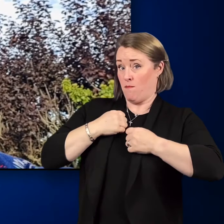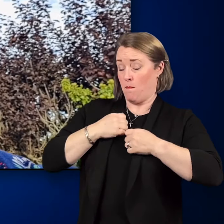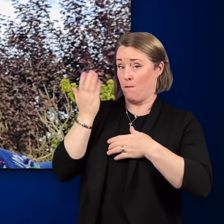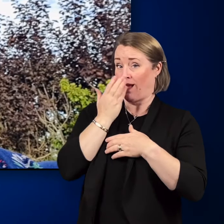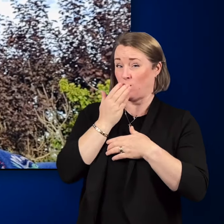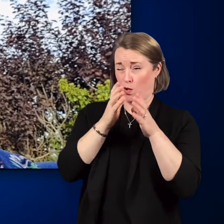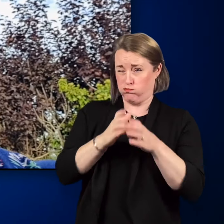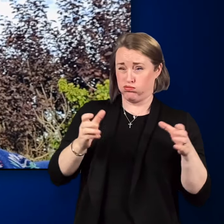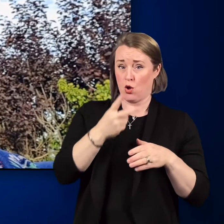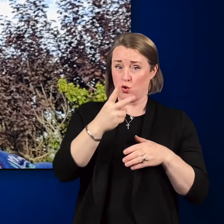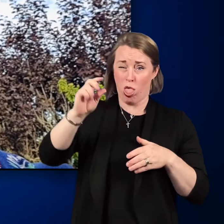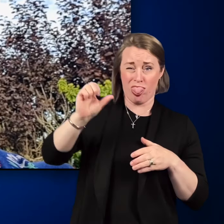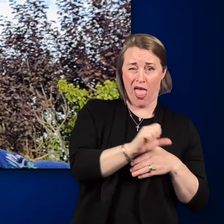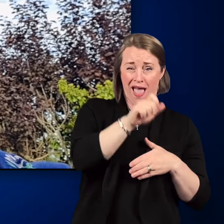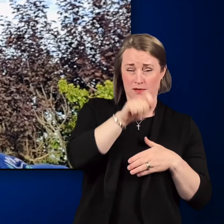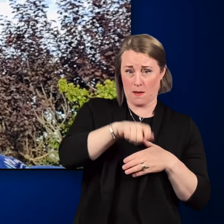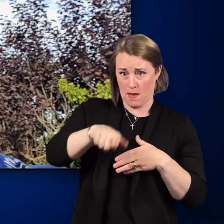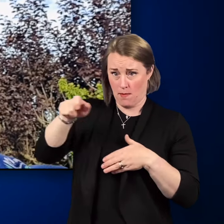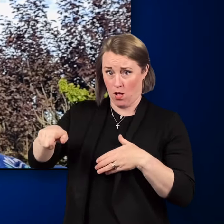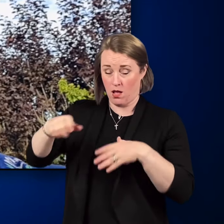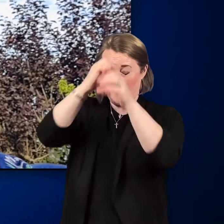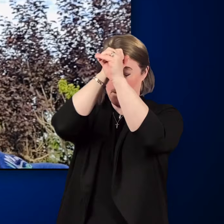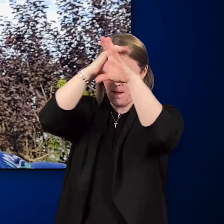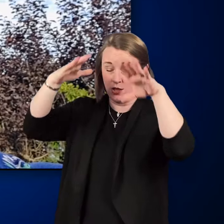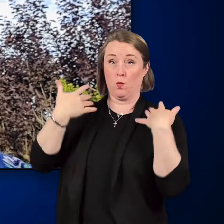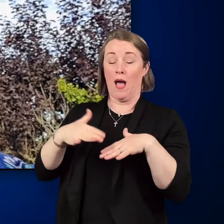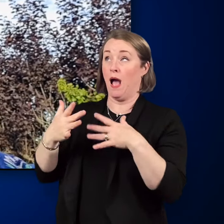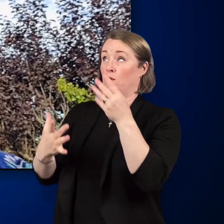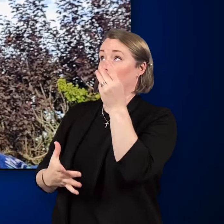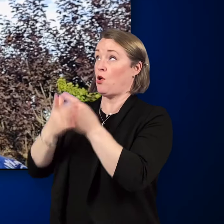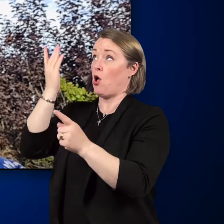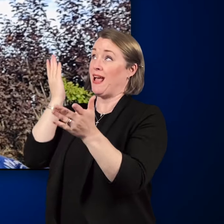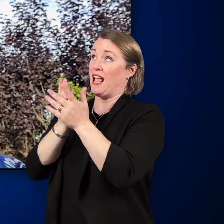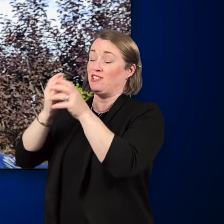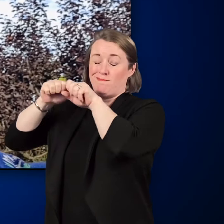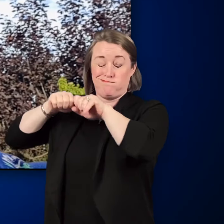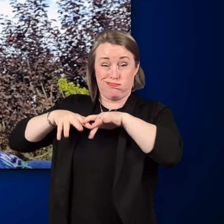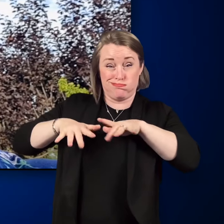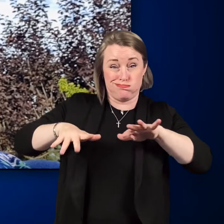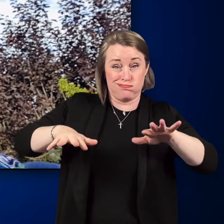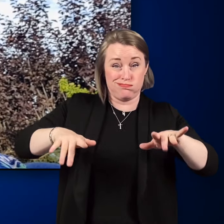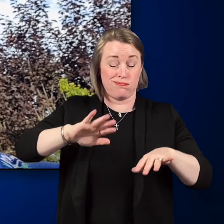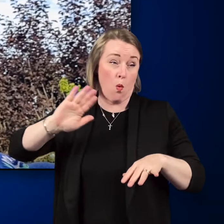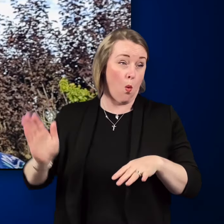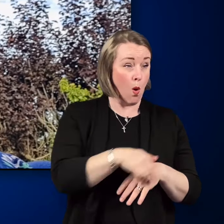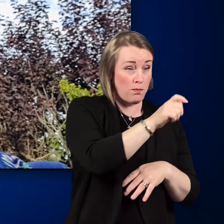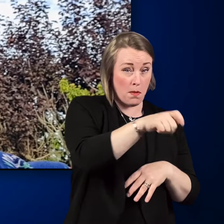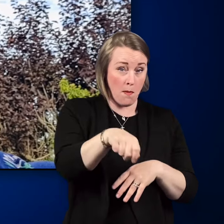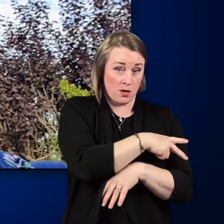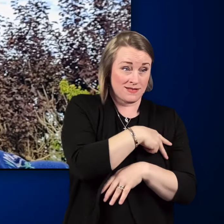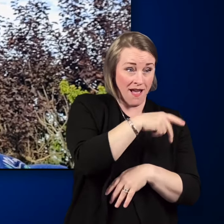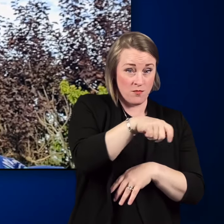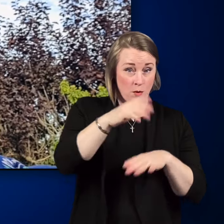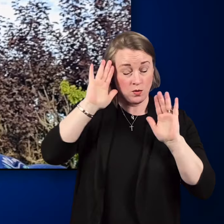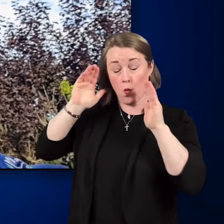big style, and many of those at the school set their eyes on him rather than the things around them, not only would the school environment